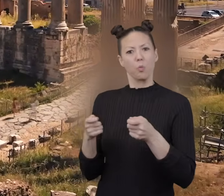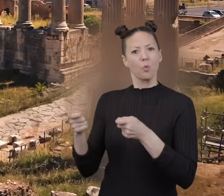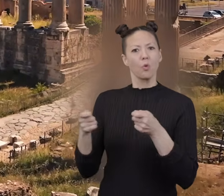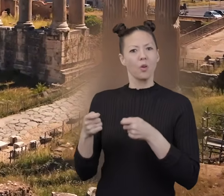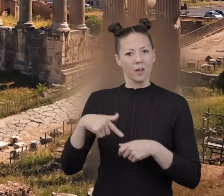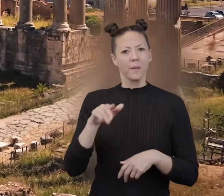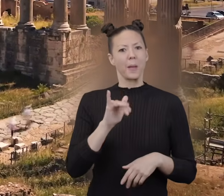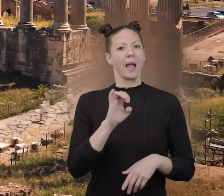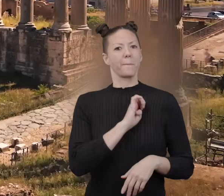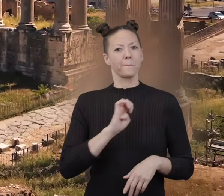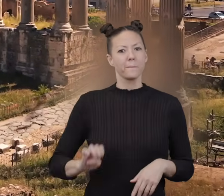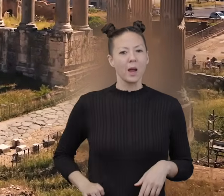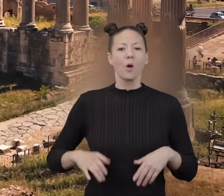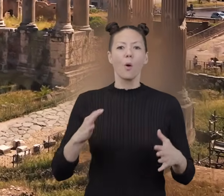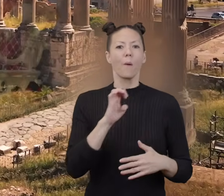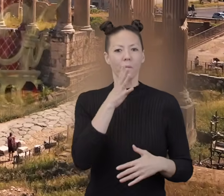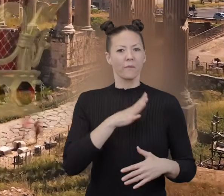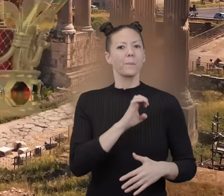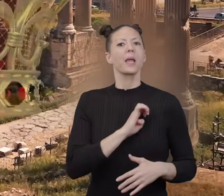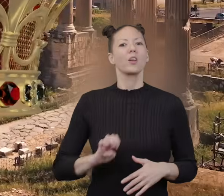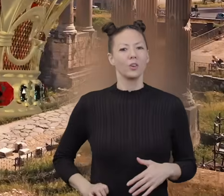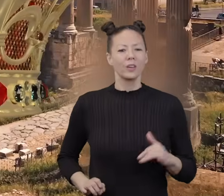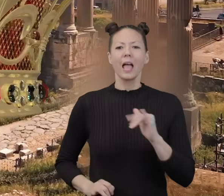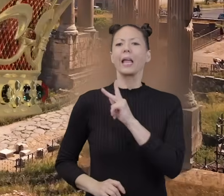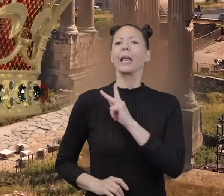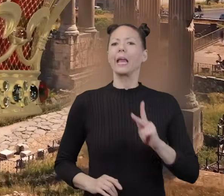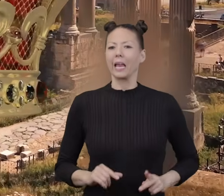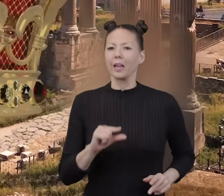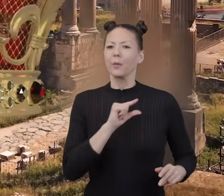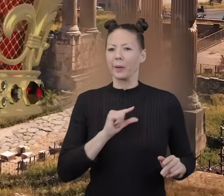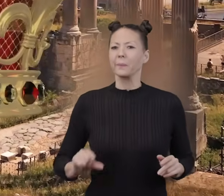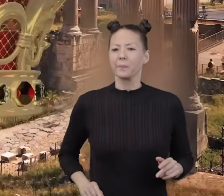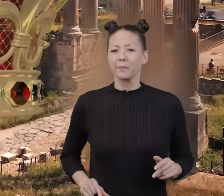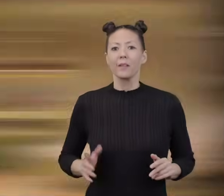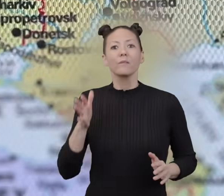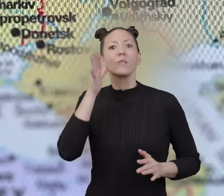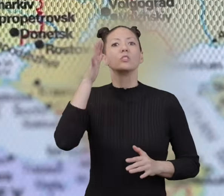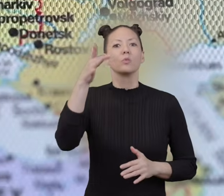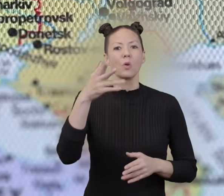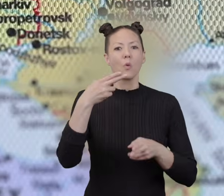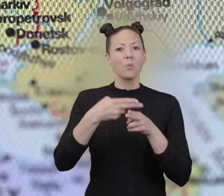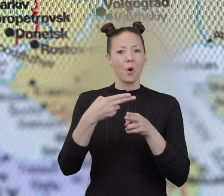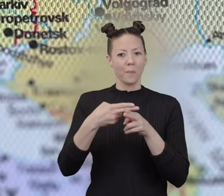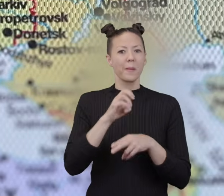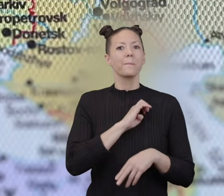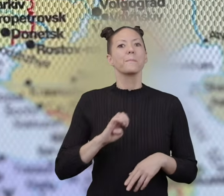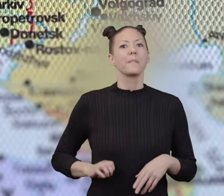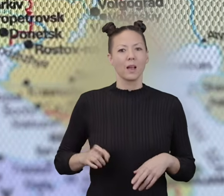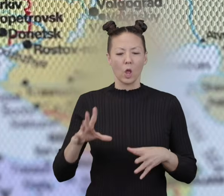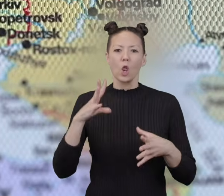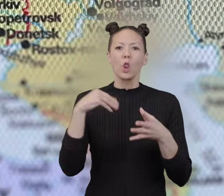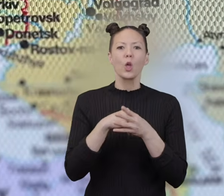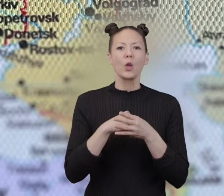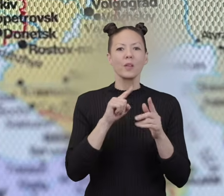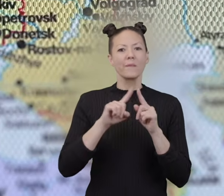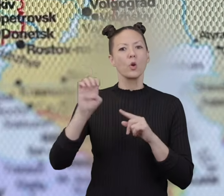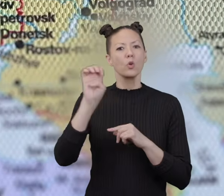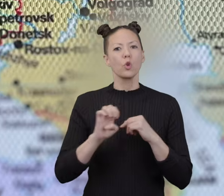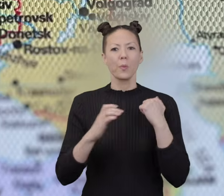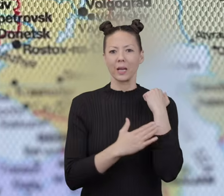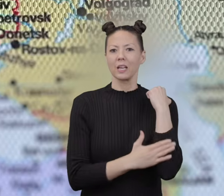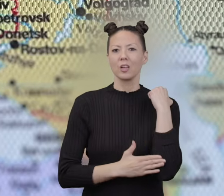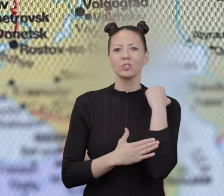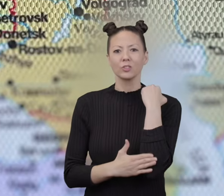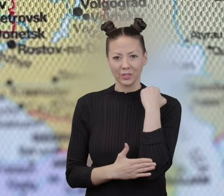countries that are ruled by an emperor or empress, which is like a king or queen. Eventually, the Roman Empire included